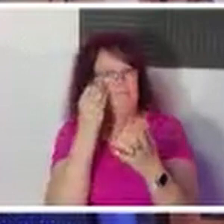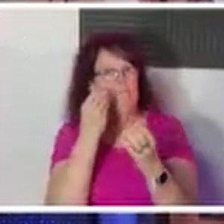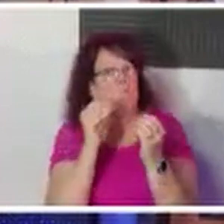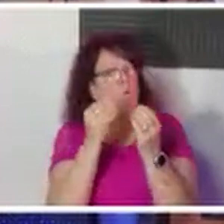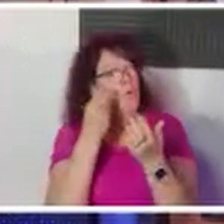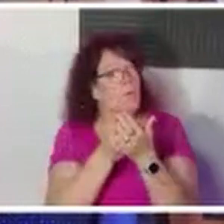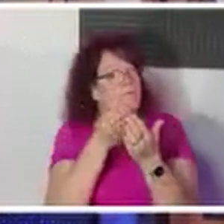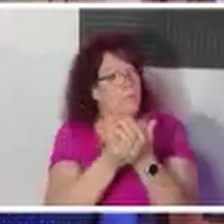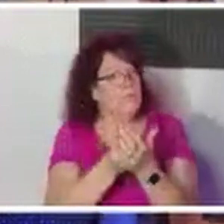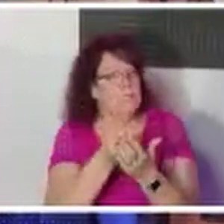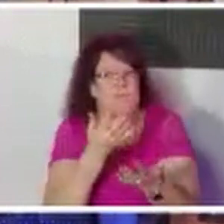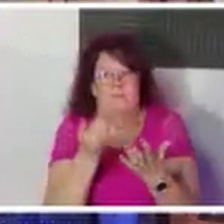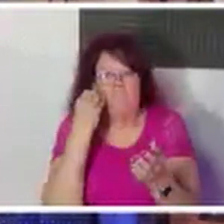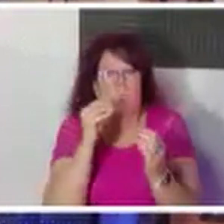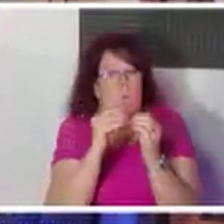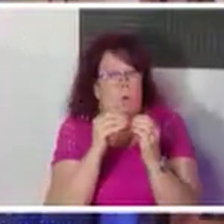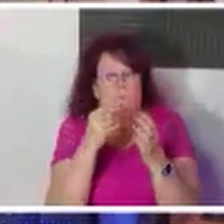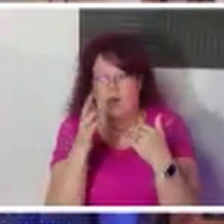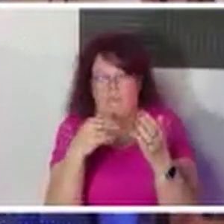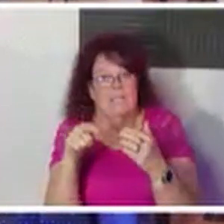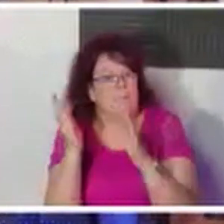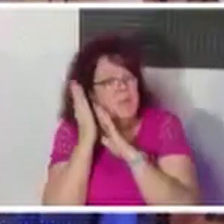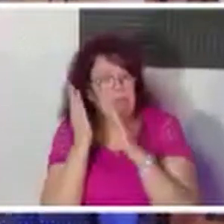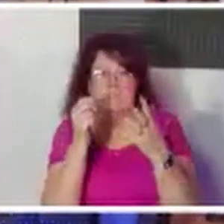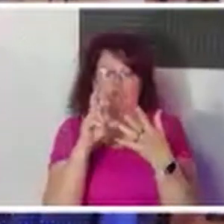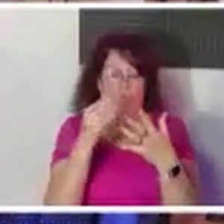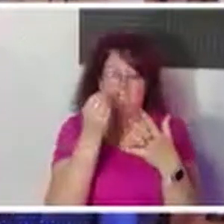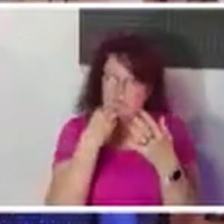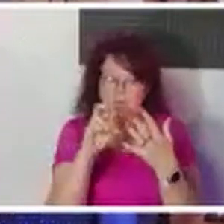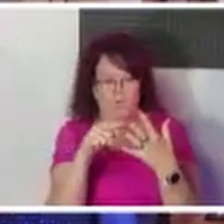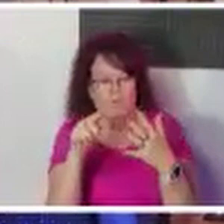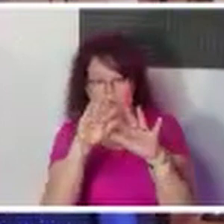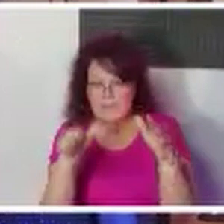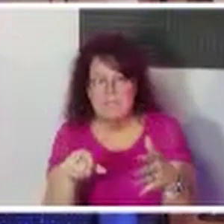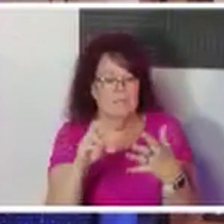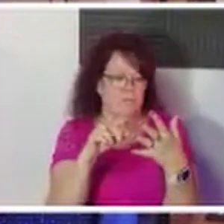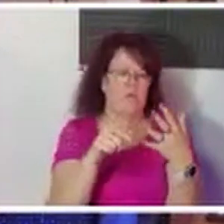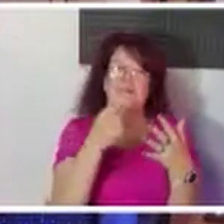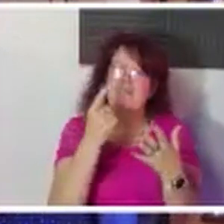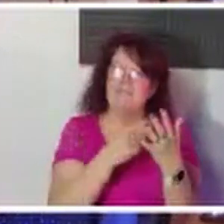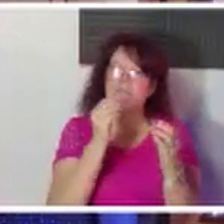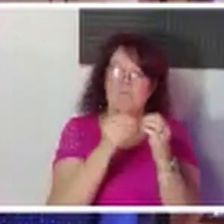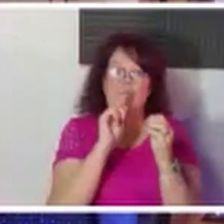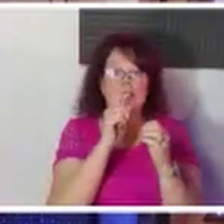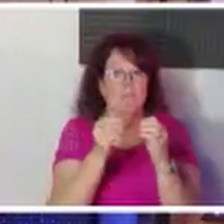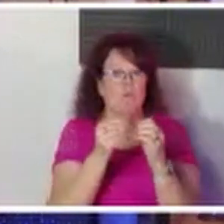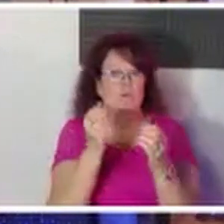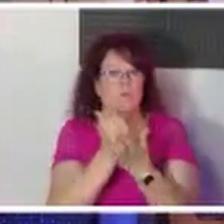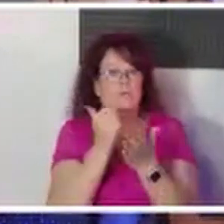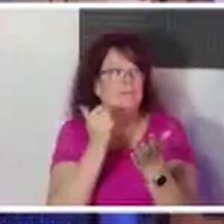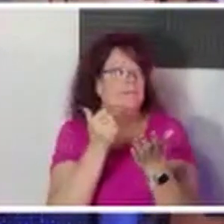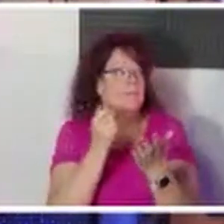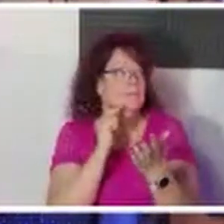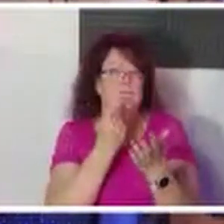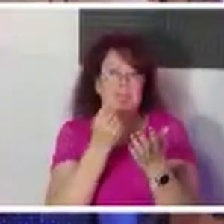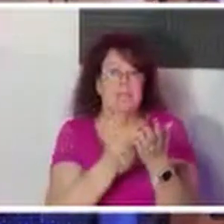resources? What if they had more? Are you with me? Sometimes more is more. Amen. I mean,